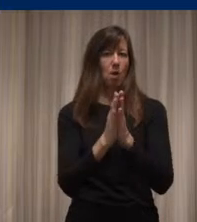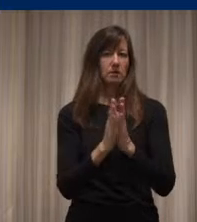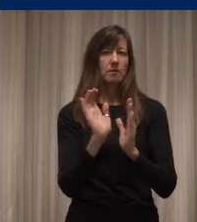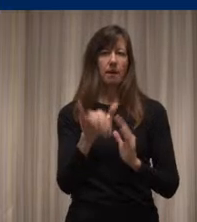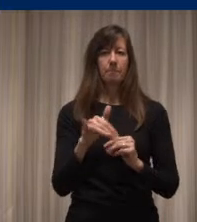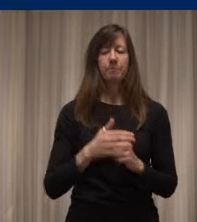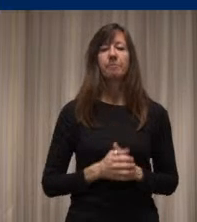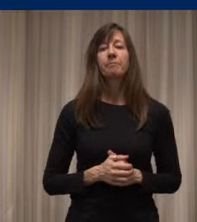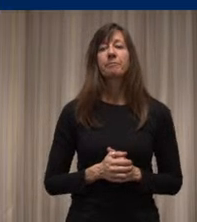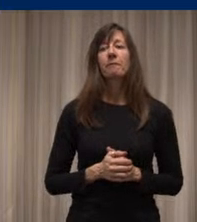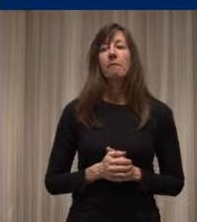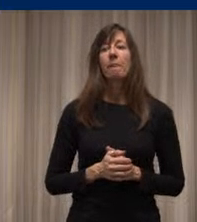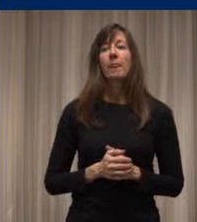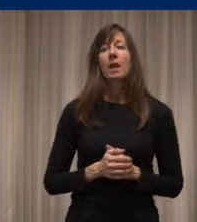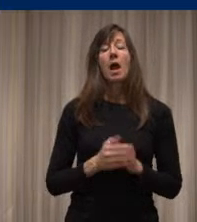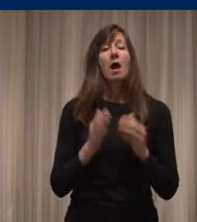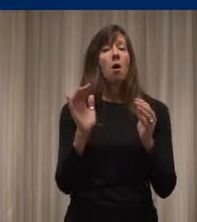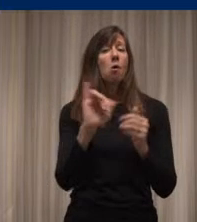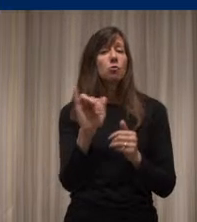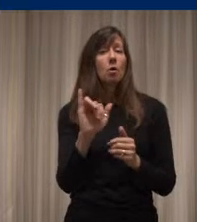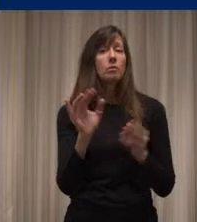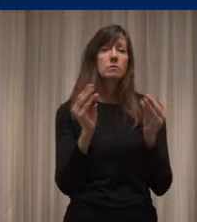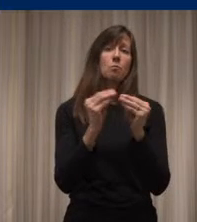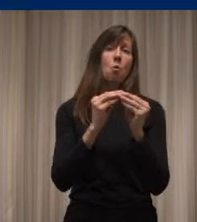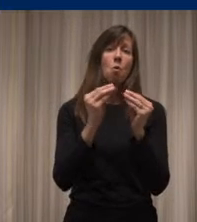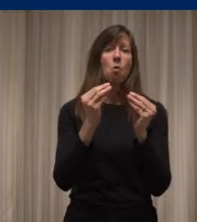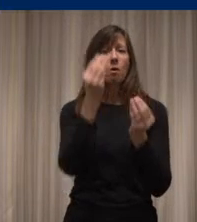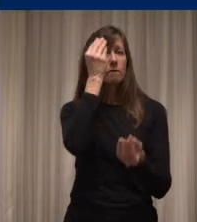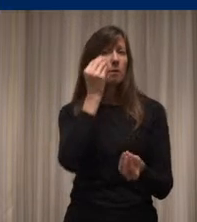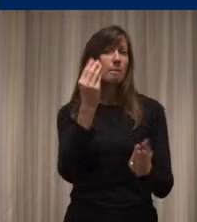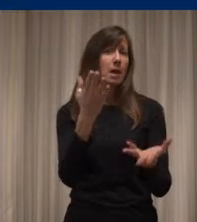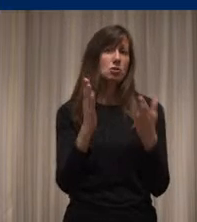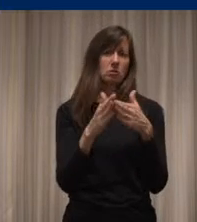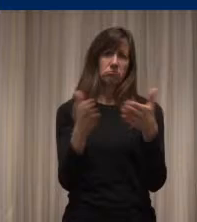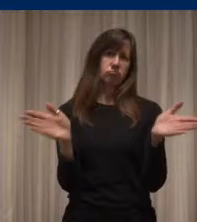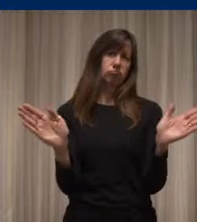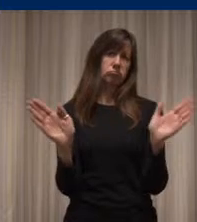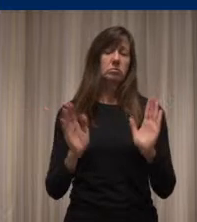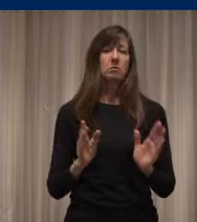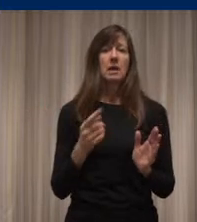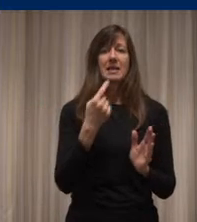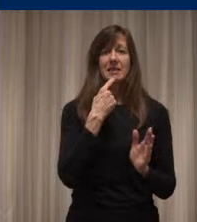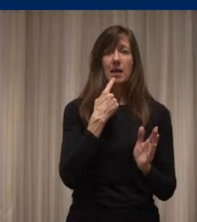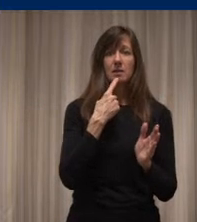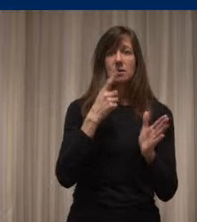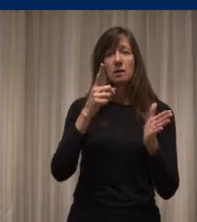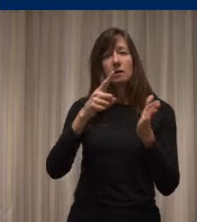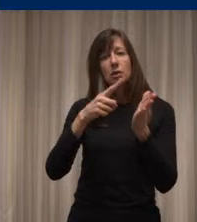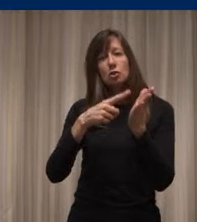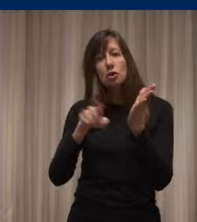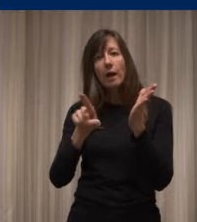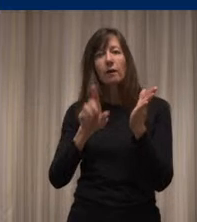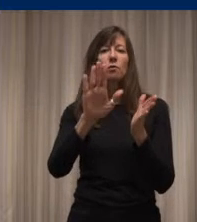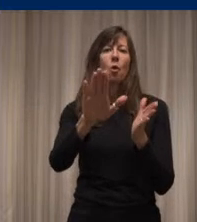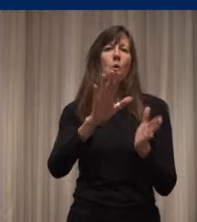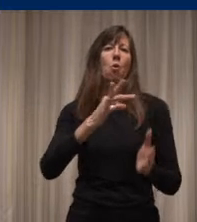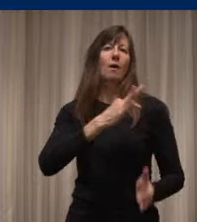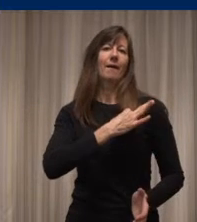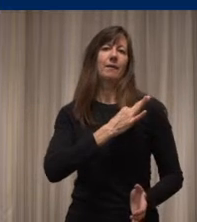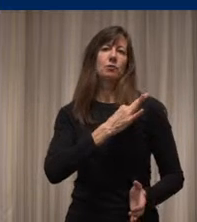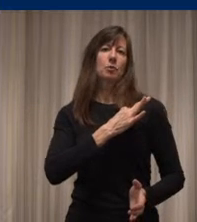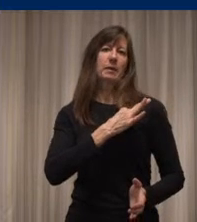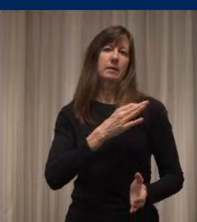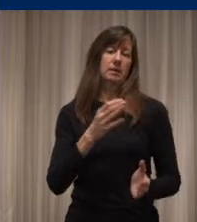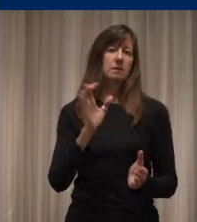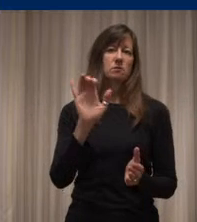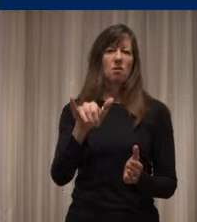information about the process. So in the middle there, you'll see check your eligibility. There are a lot of questions, understandably, about